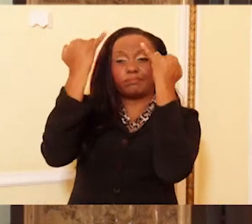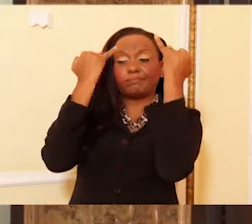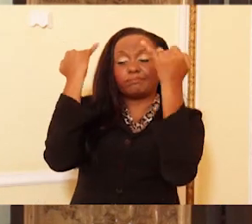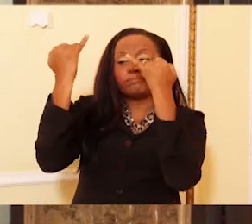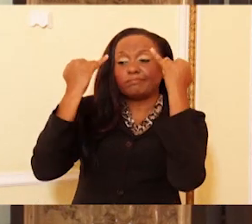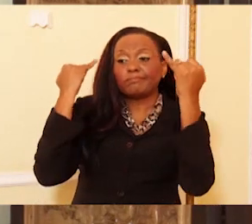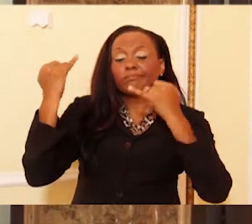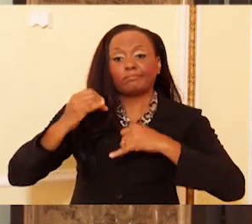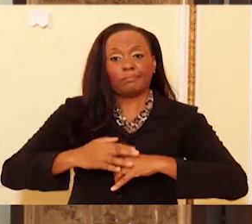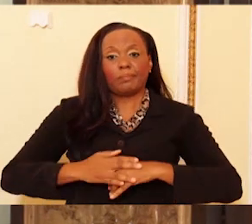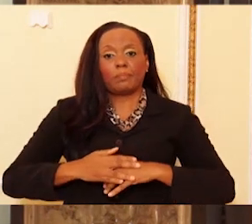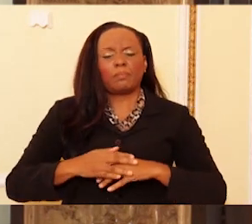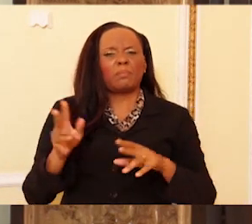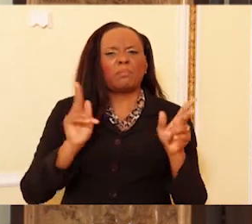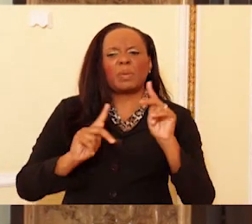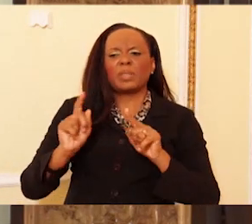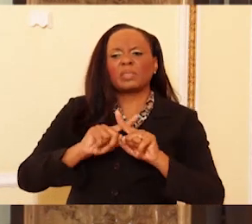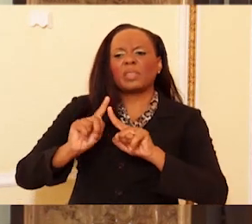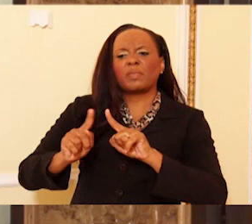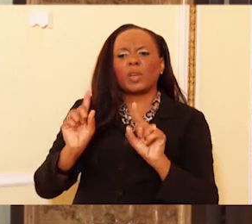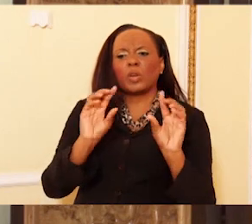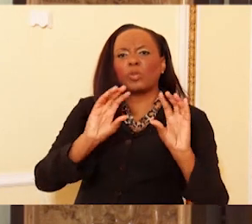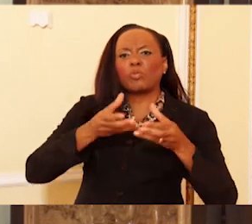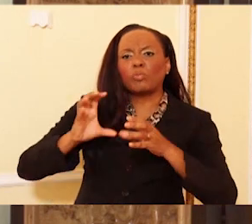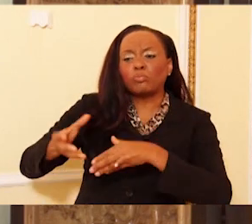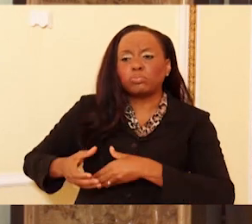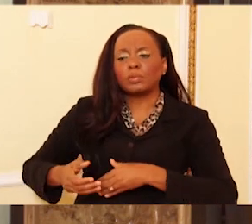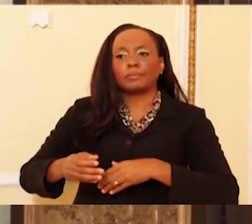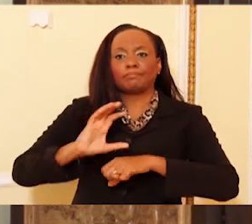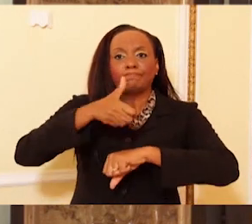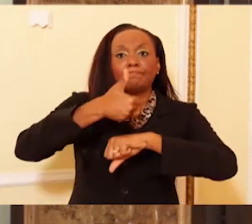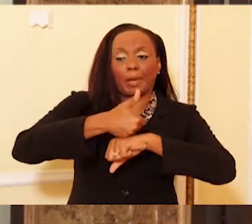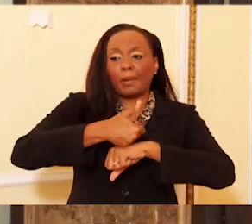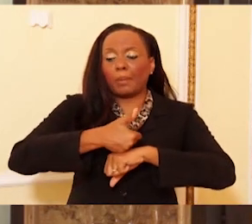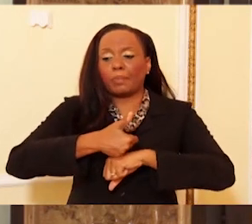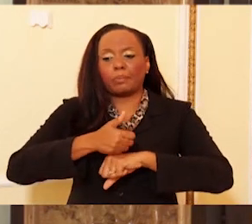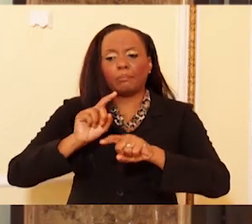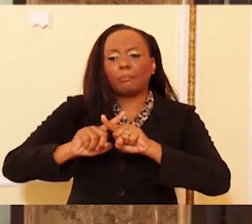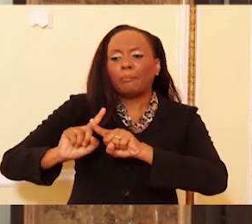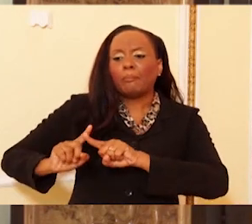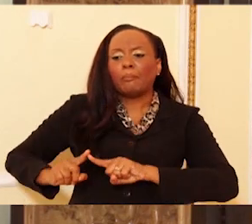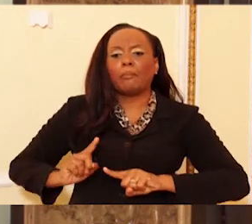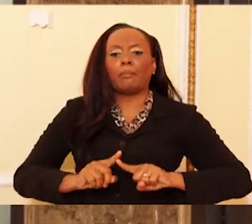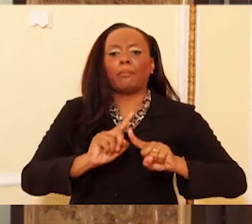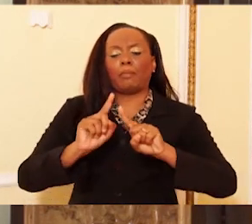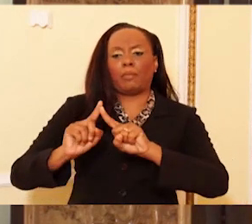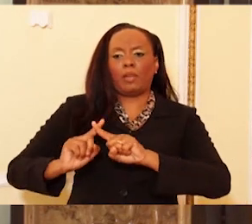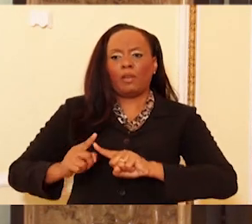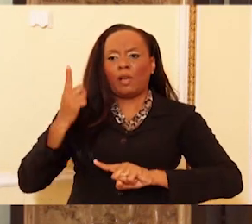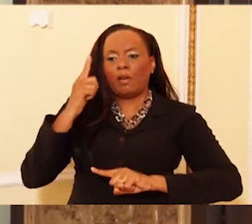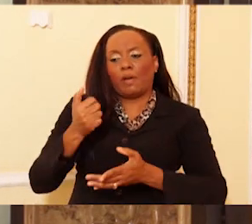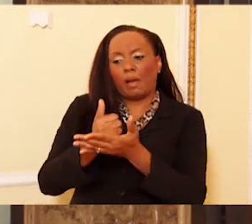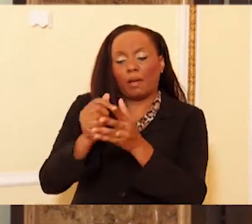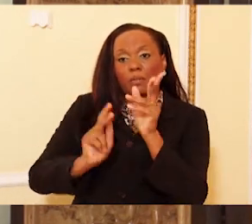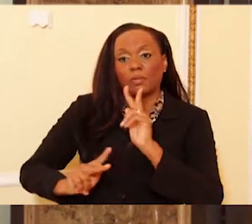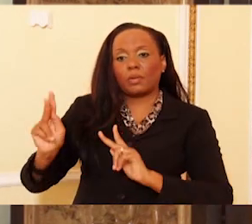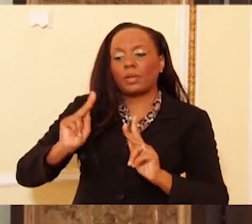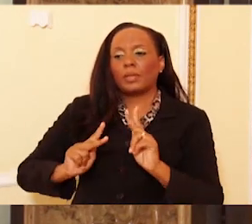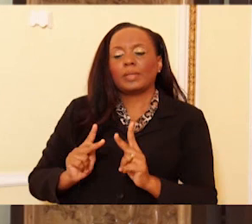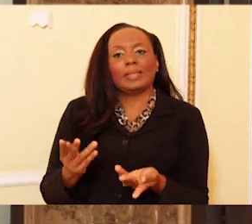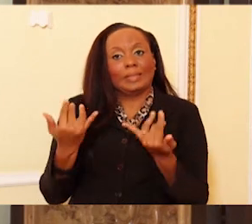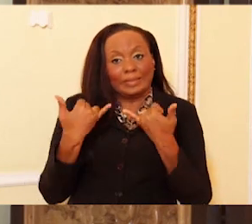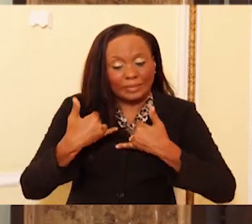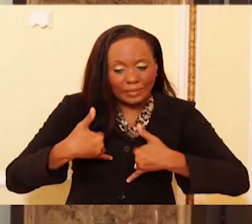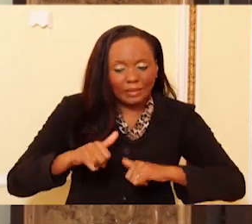local charities and many individuals who are out there delivering boxes of food through this small nation, we know that there are